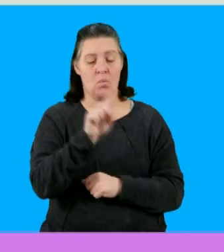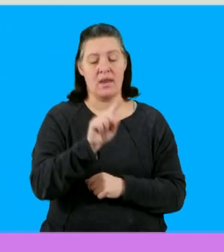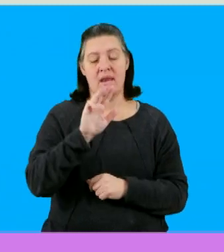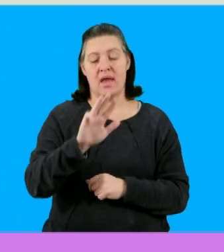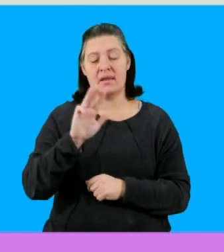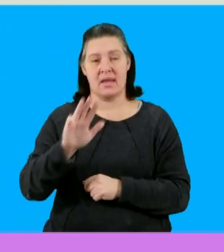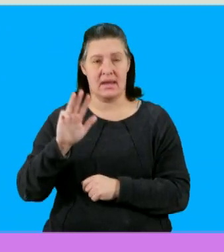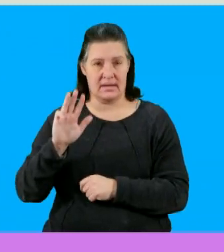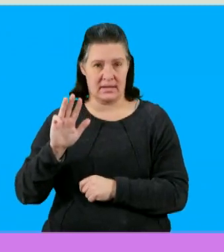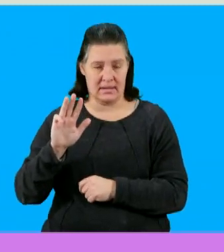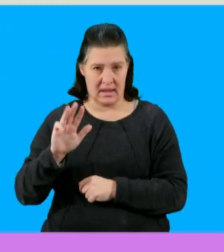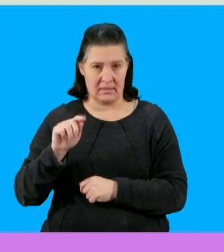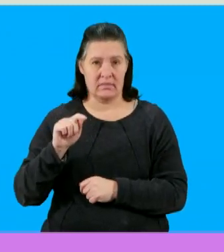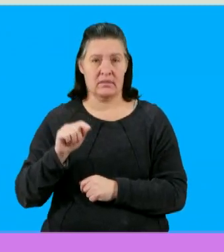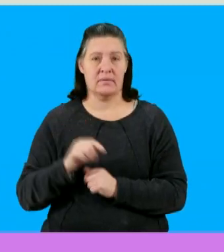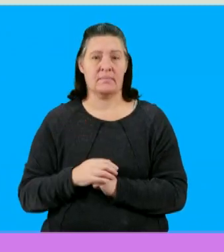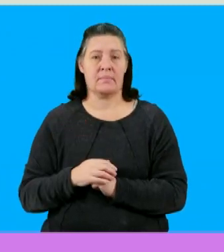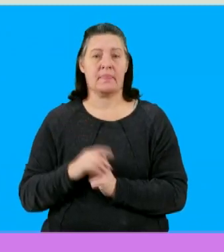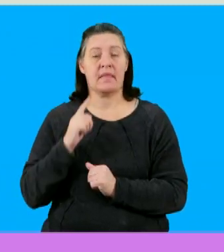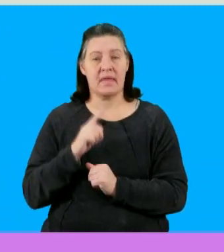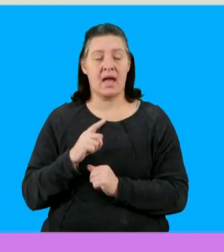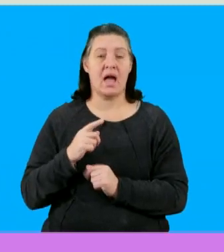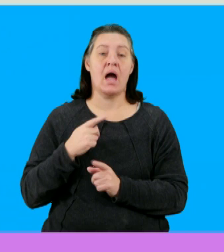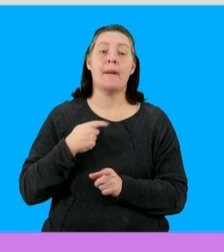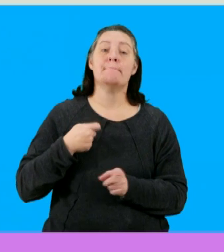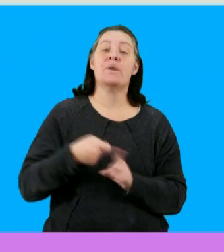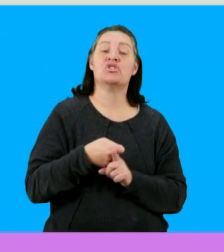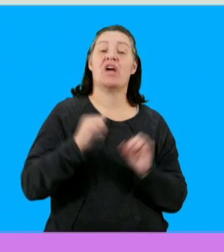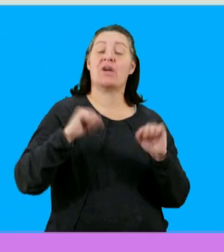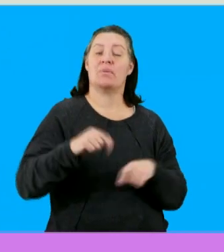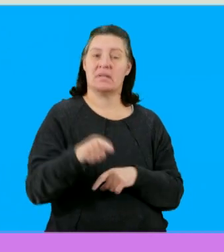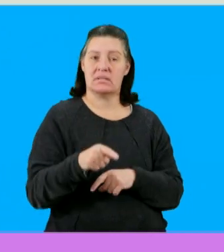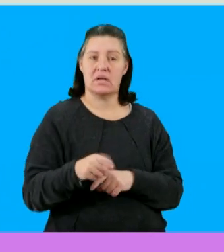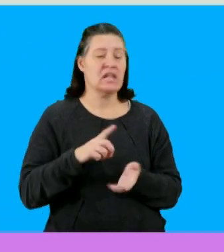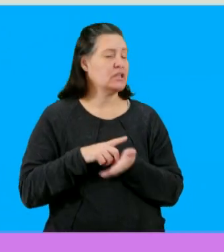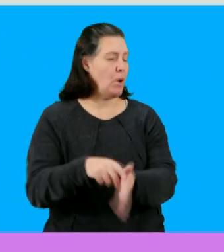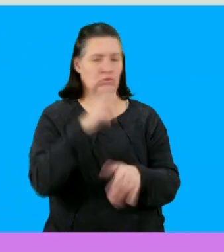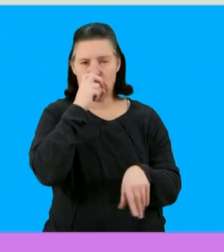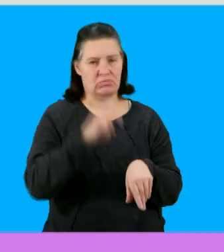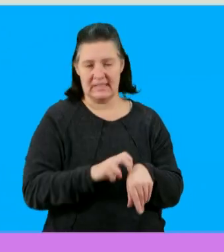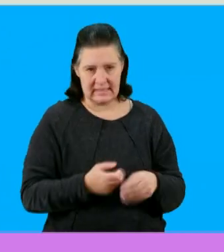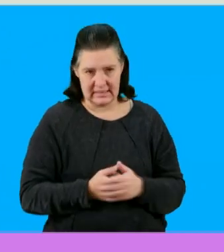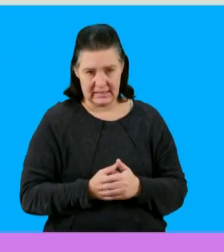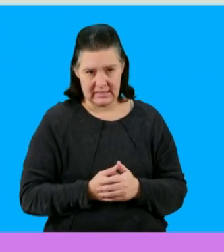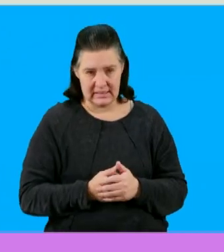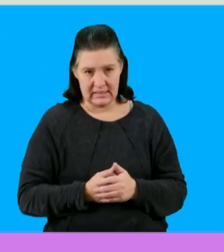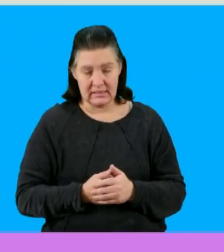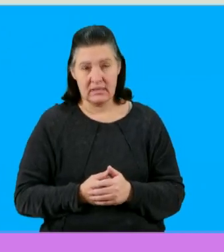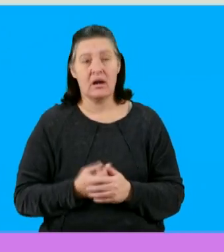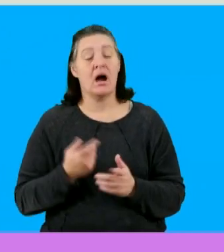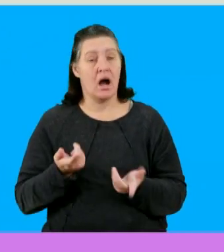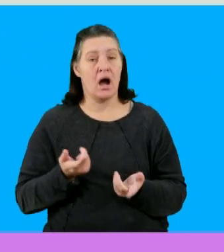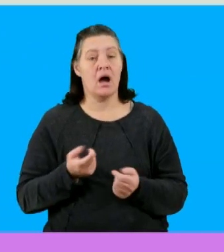for 1,999 Rand. The hire purchase agreement is without a deposit, right?